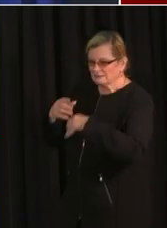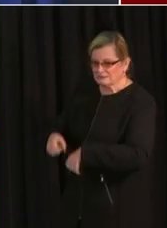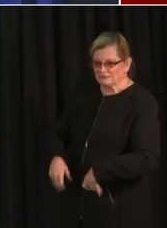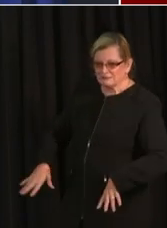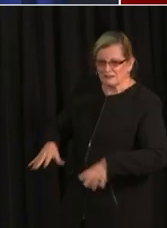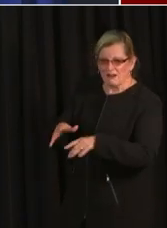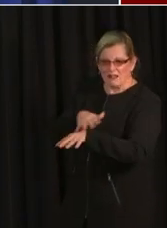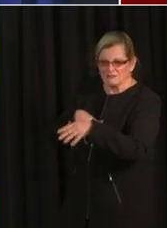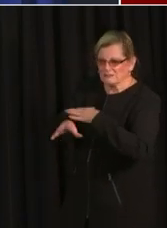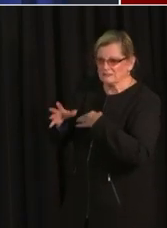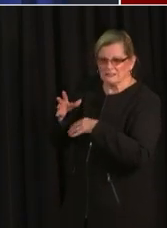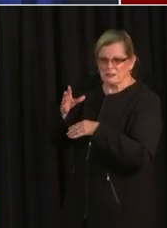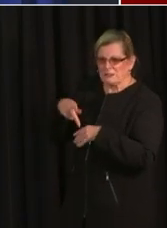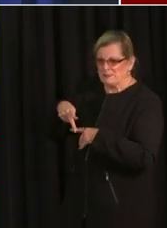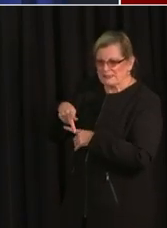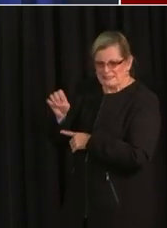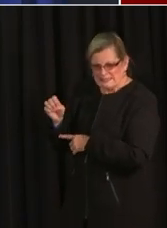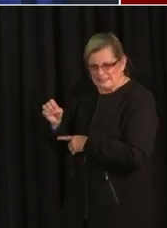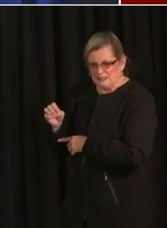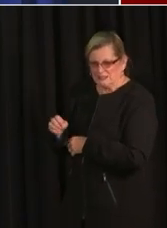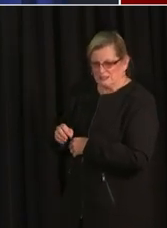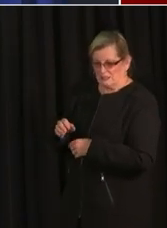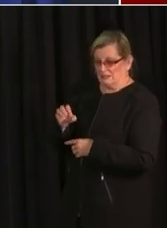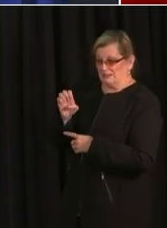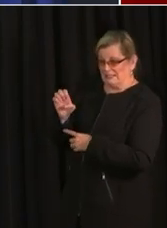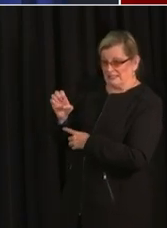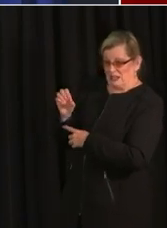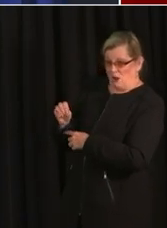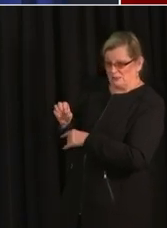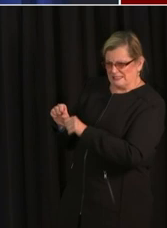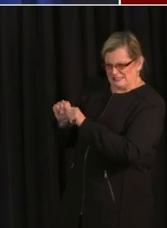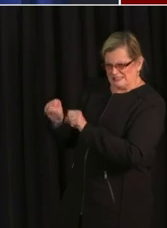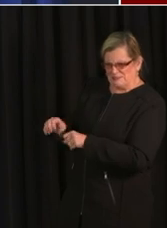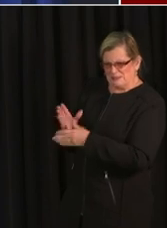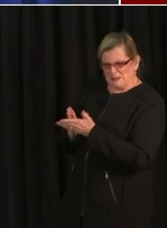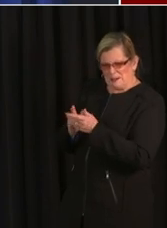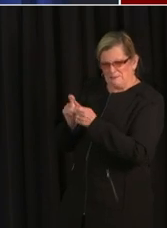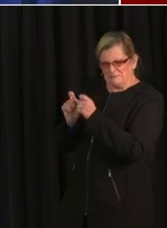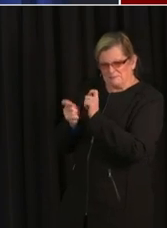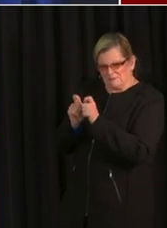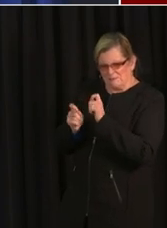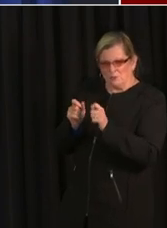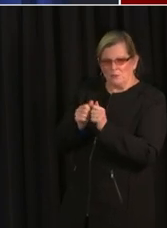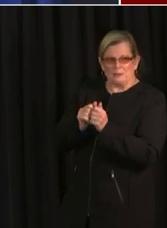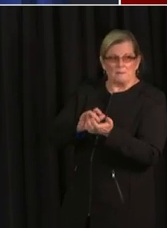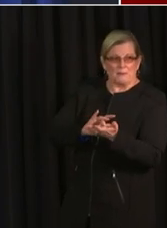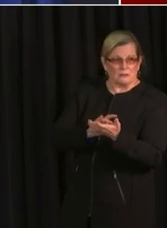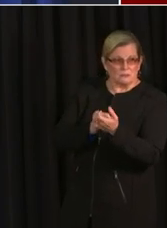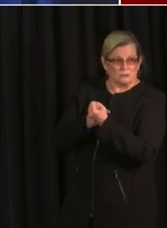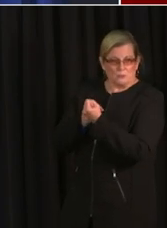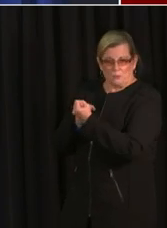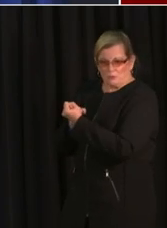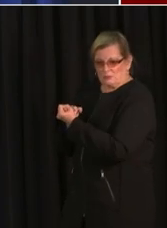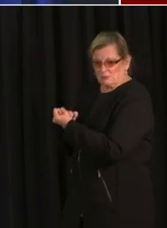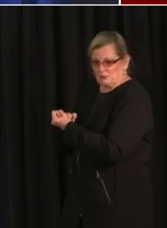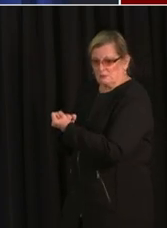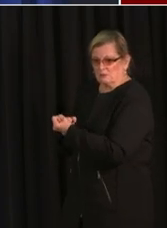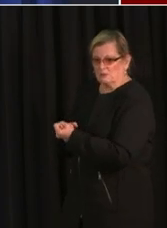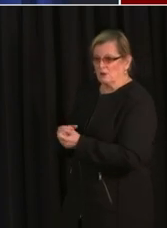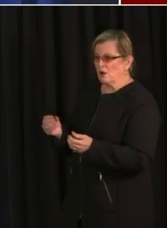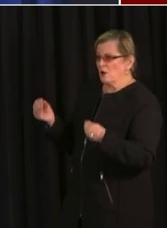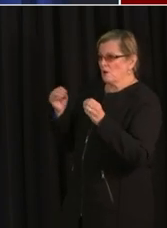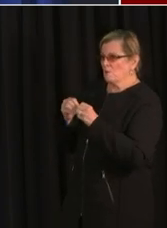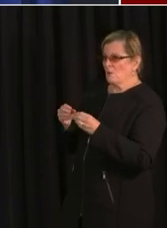health ecosystem. Well, we've had some change in the medical supply chains where personal protective equipment is more